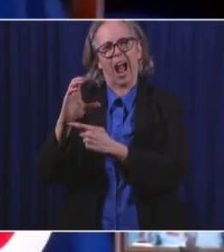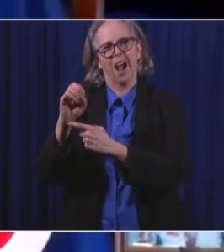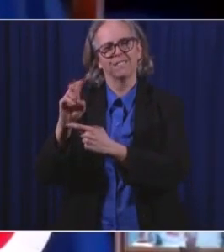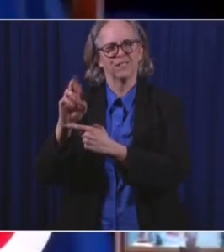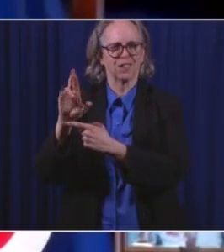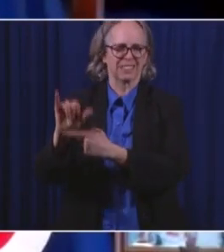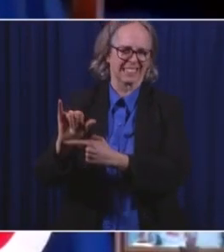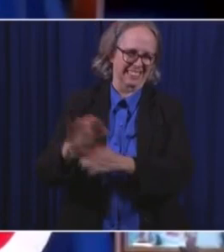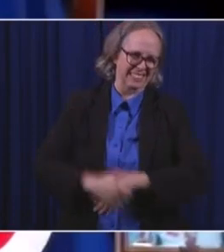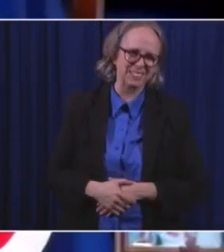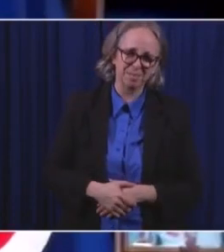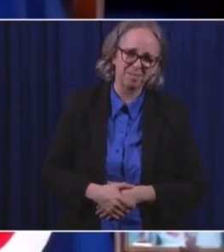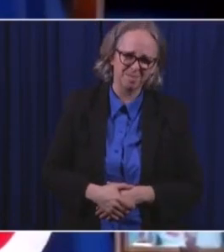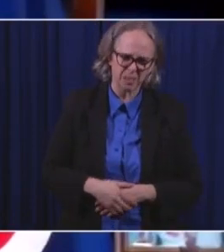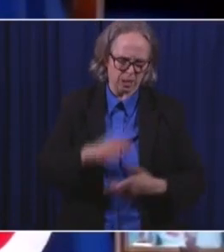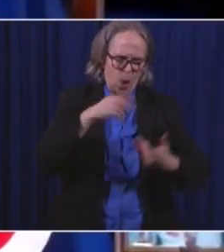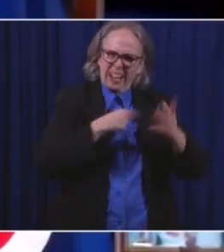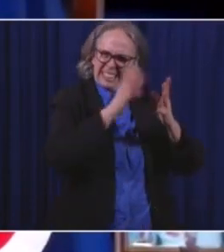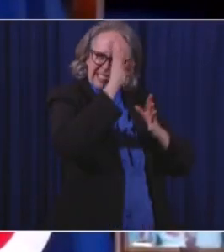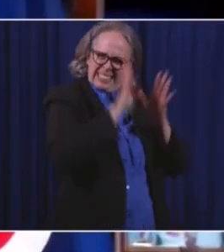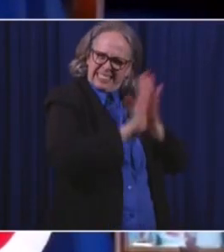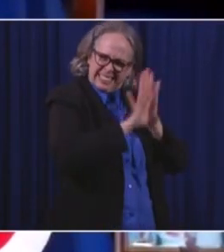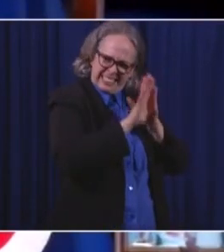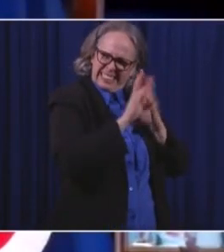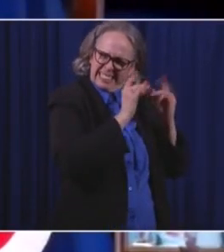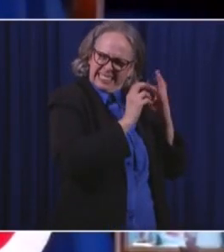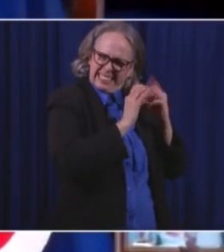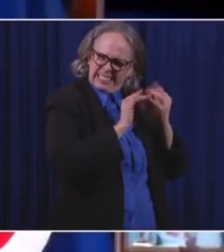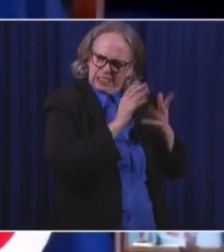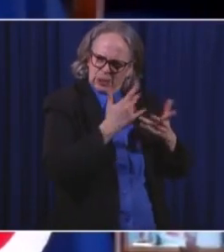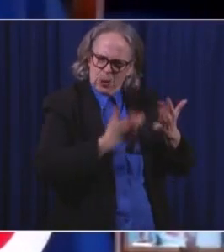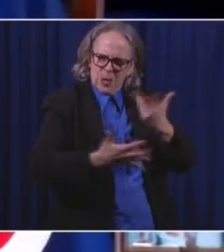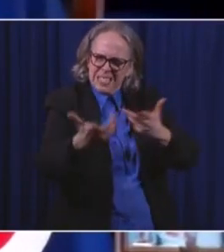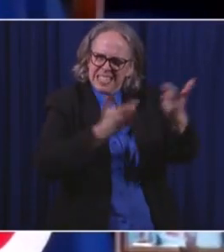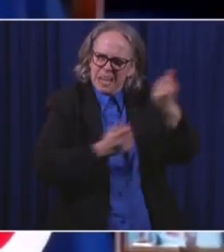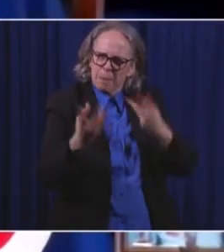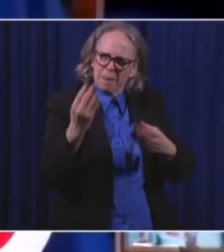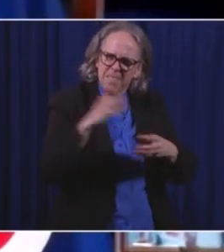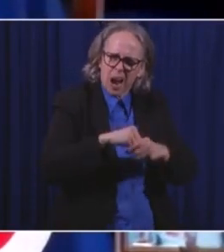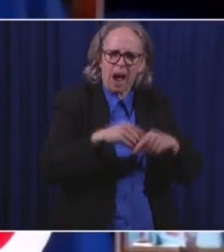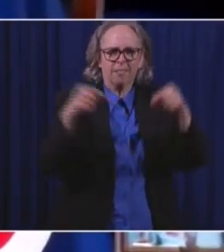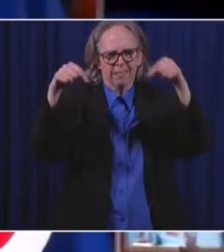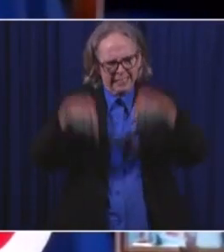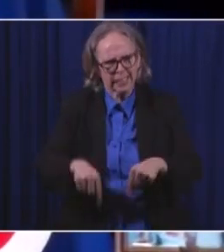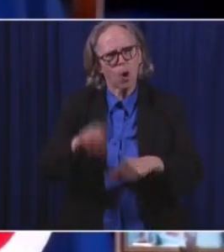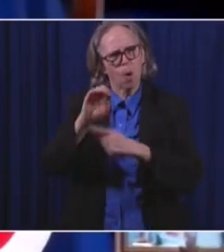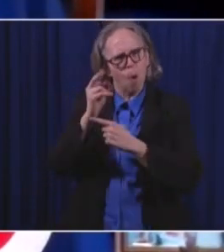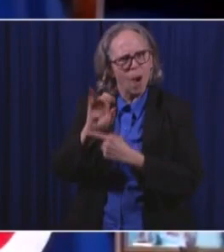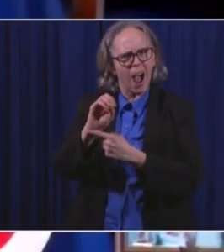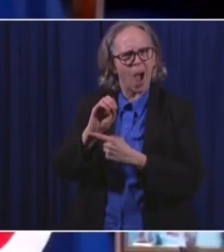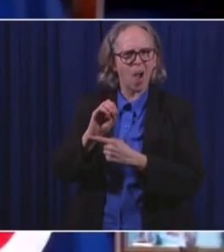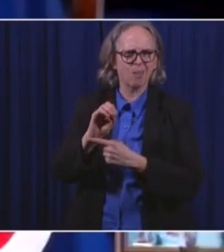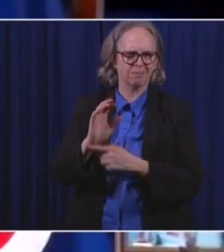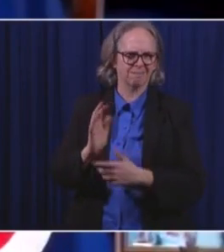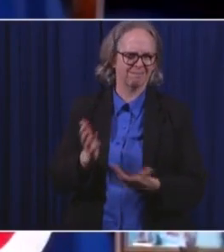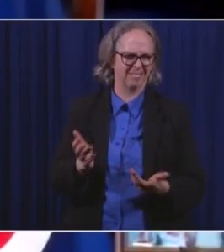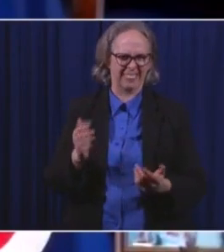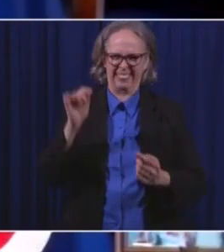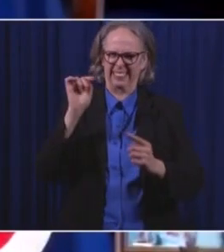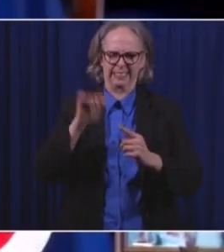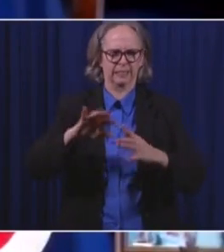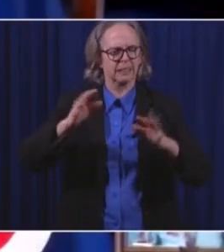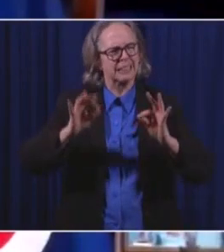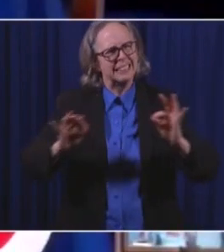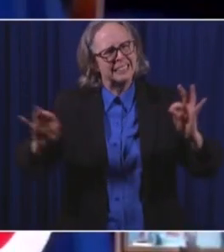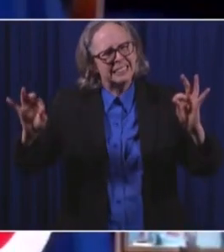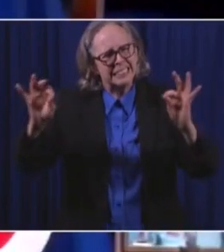this research, innovation, talent, and infrastructure to our state. And this can really be an important part